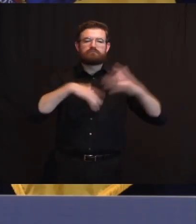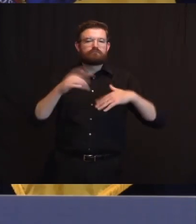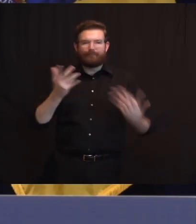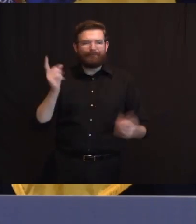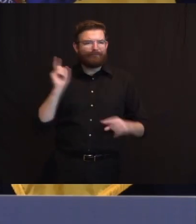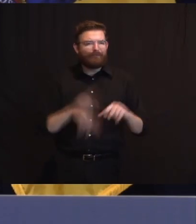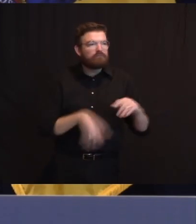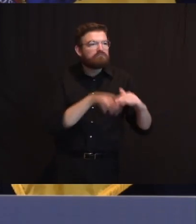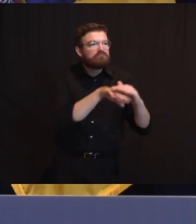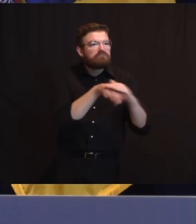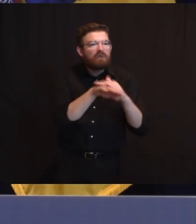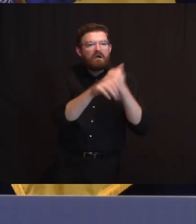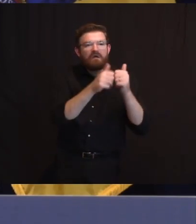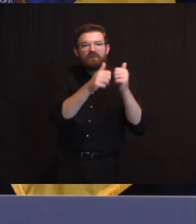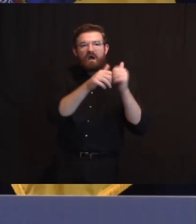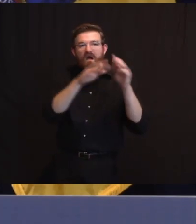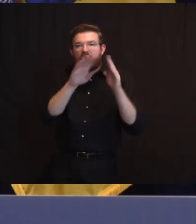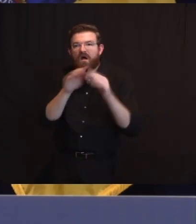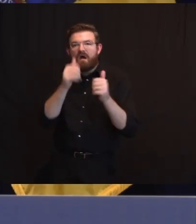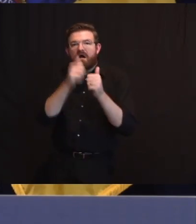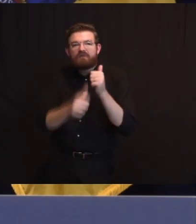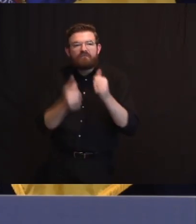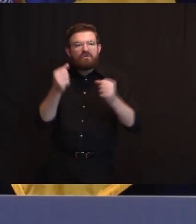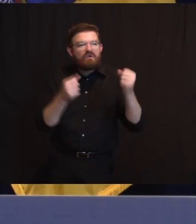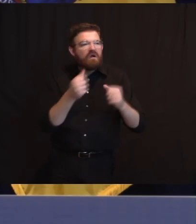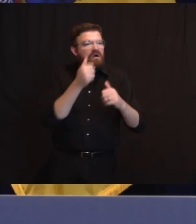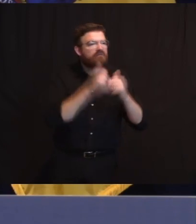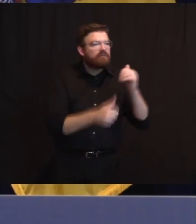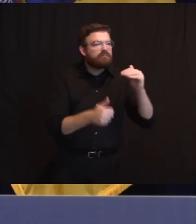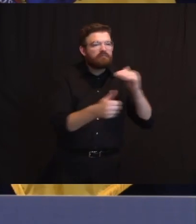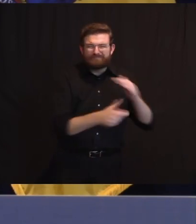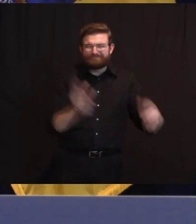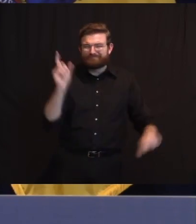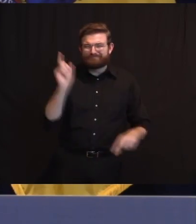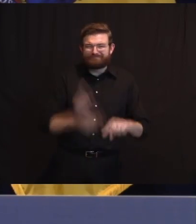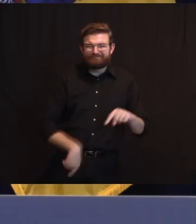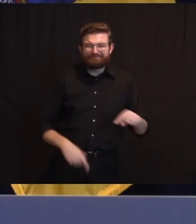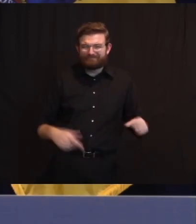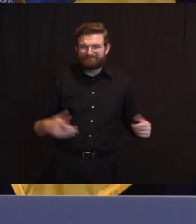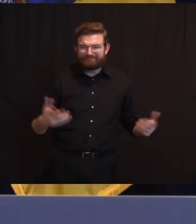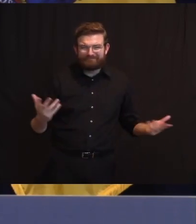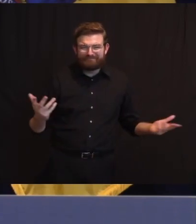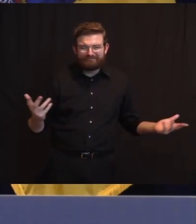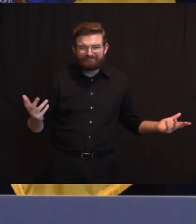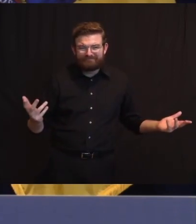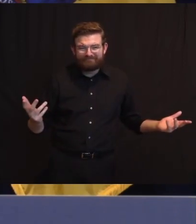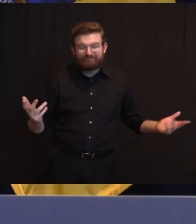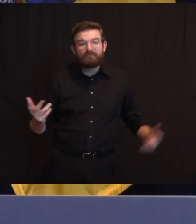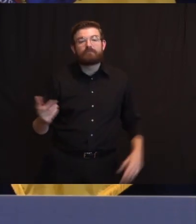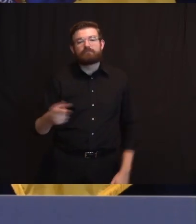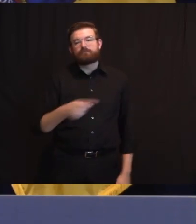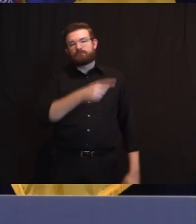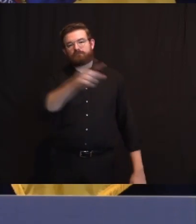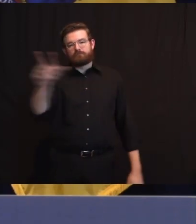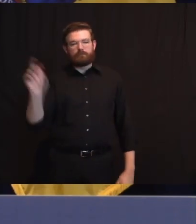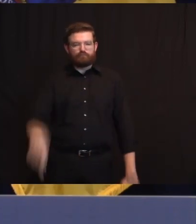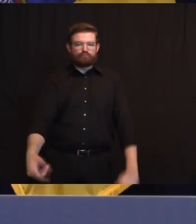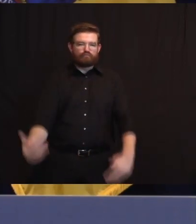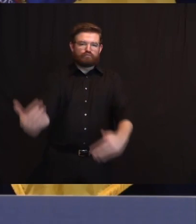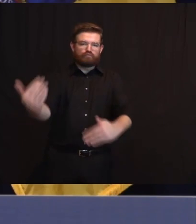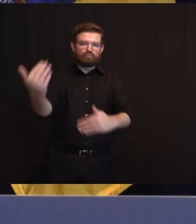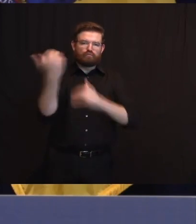or every basement. It's just not going to happen. So we need, again, on that list of personal responsibility, that's one in particular which we're focused